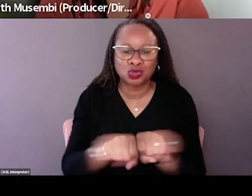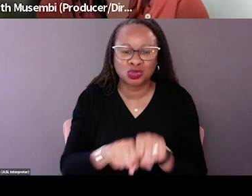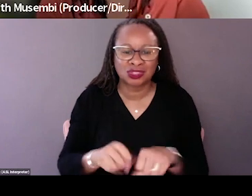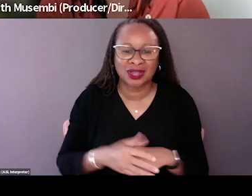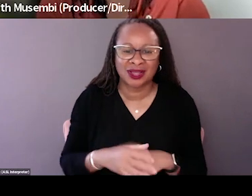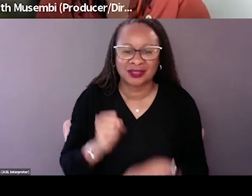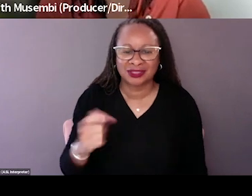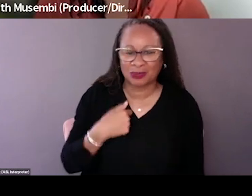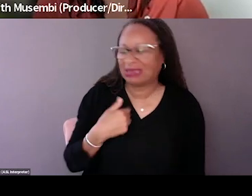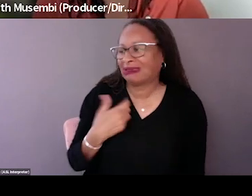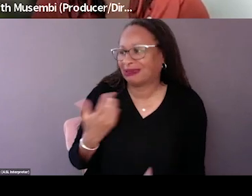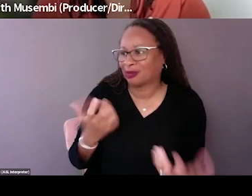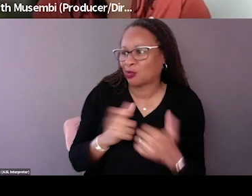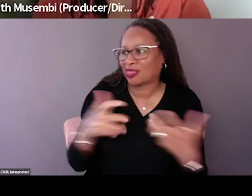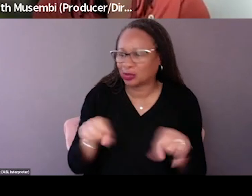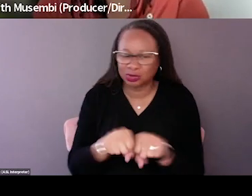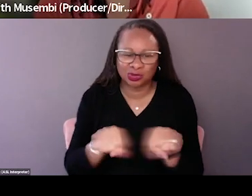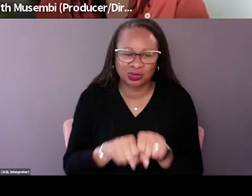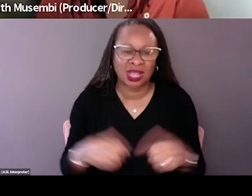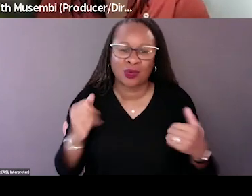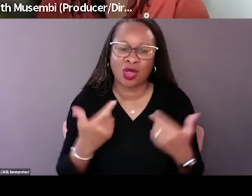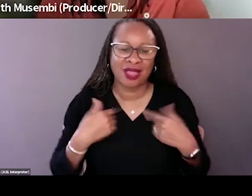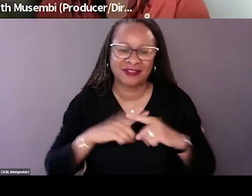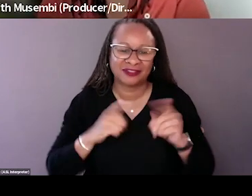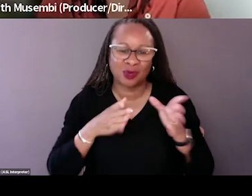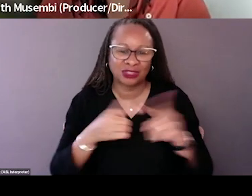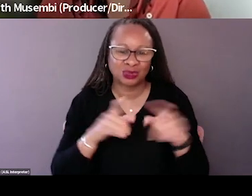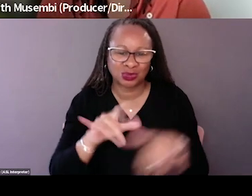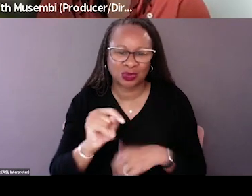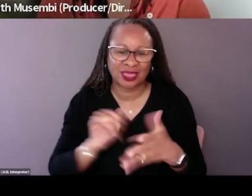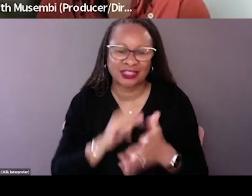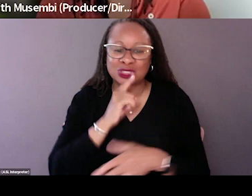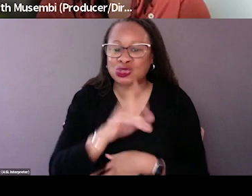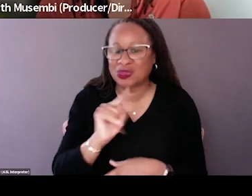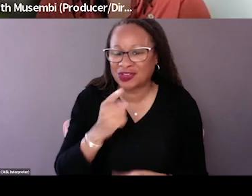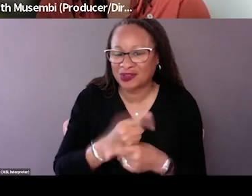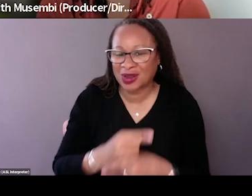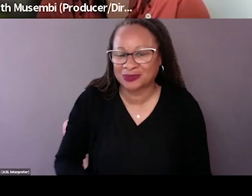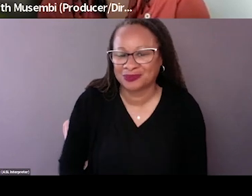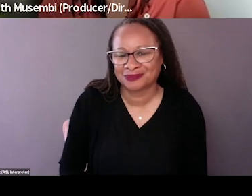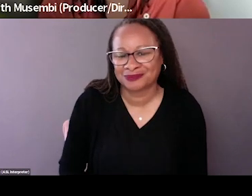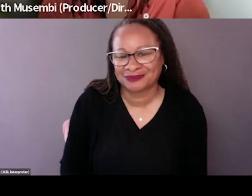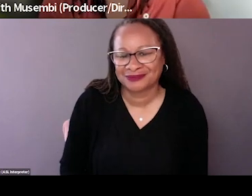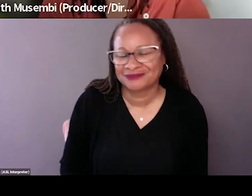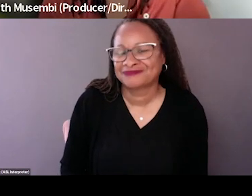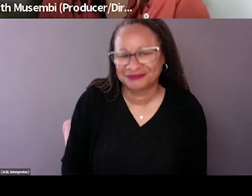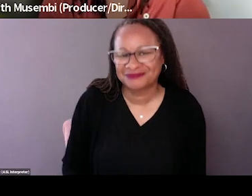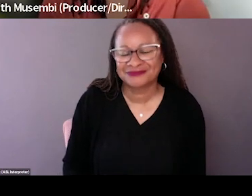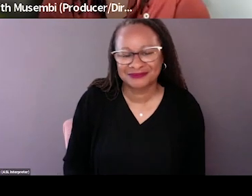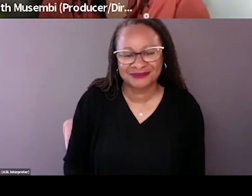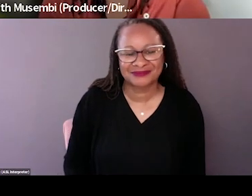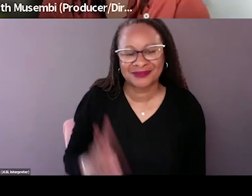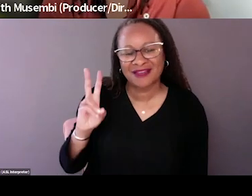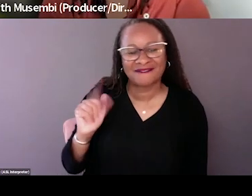so true. Well, we've all got our different ways of doing it, I guess. That's the truth of it, isn't it? Yeah, totally. Vanessa, what do you